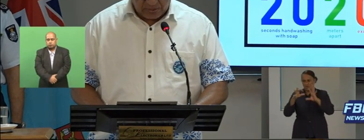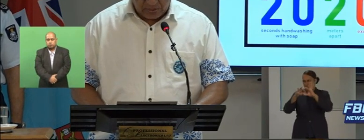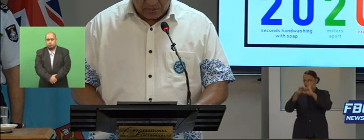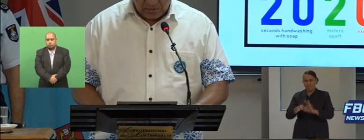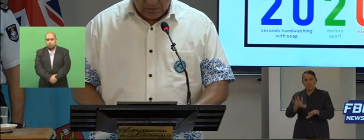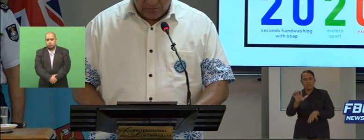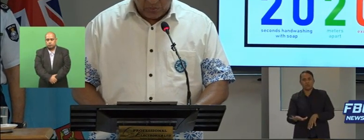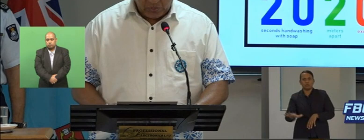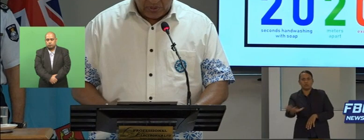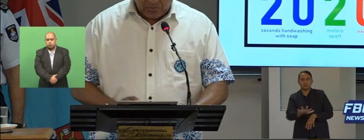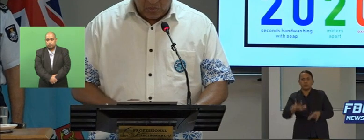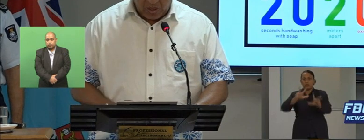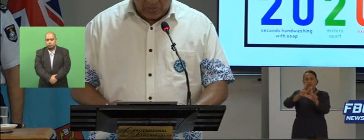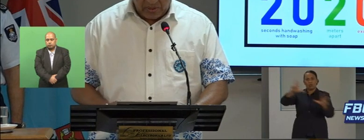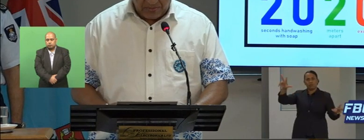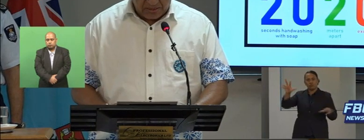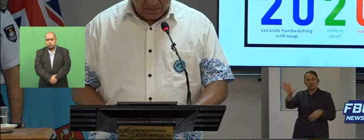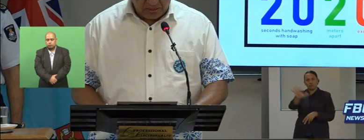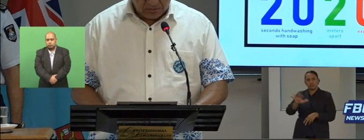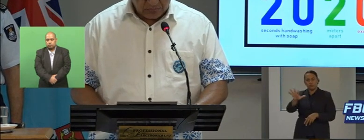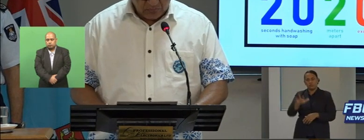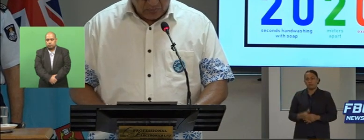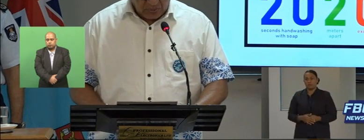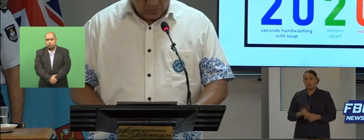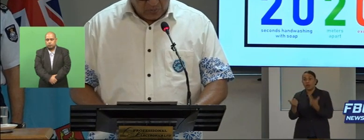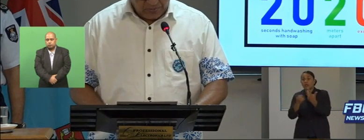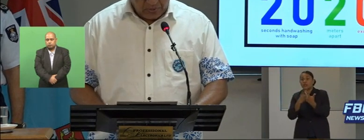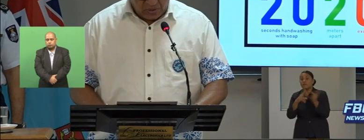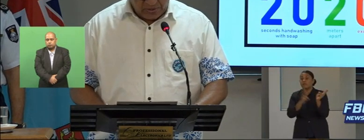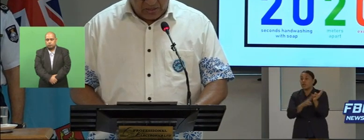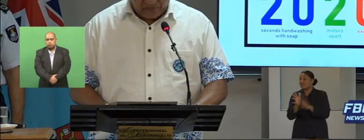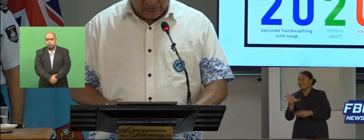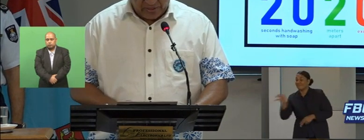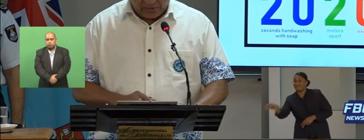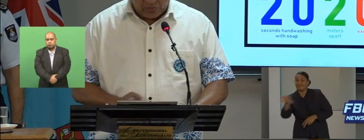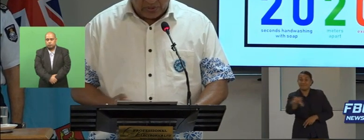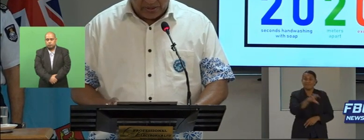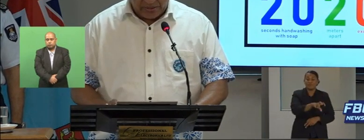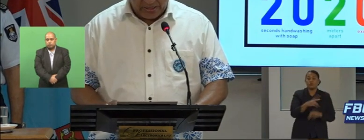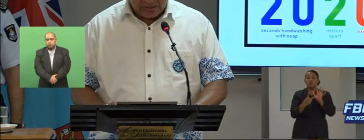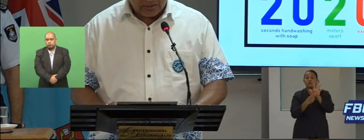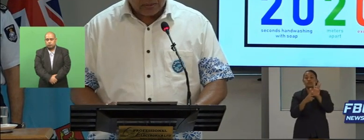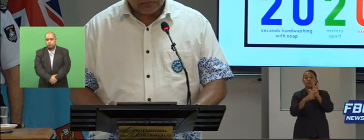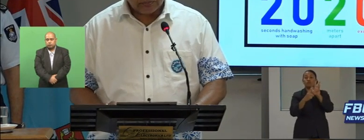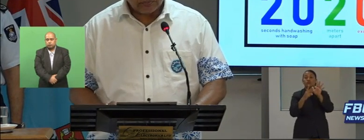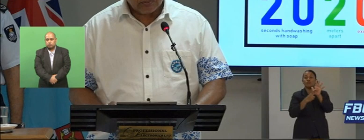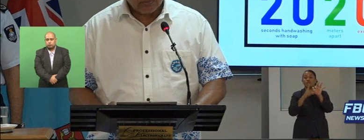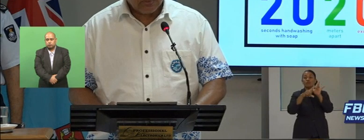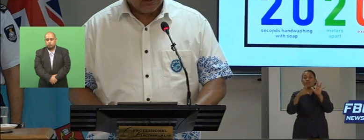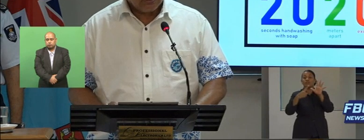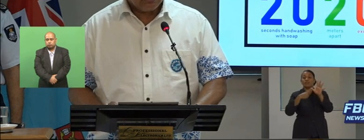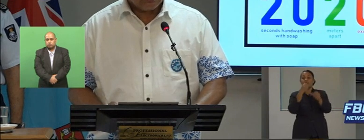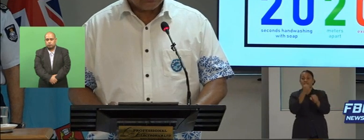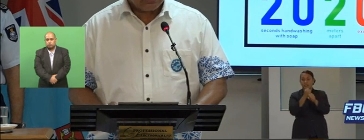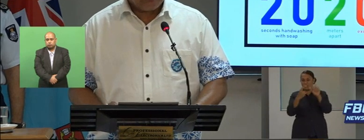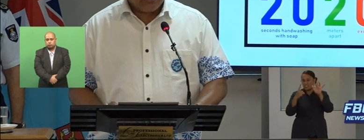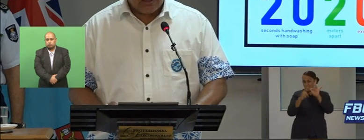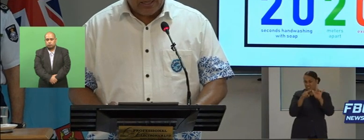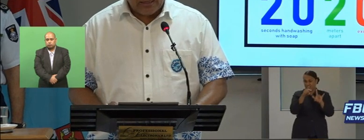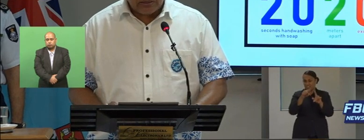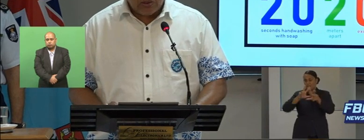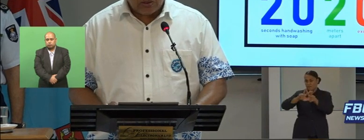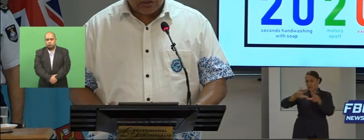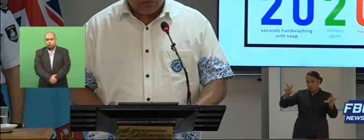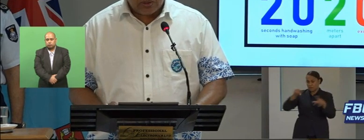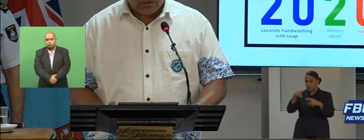settlement between Nambowalu and Lambasa will be locked down for the next 28 days. The settlement